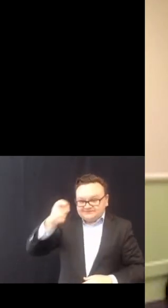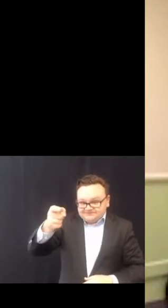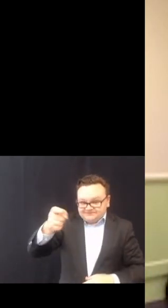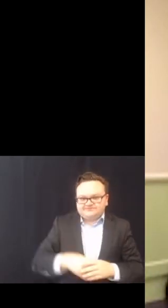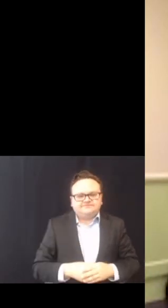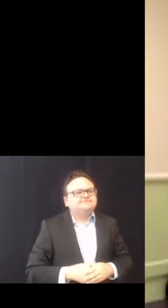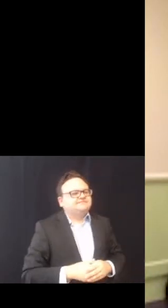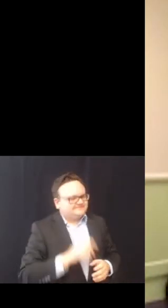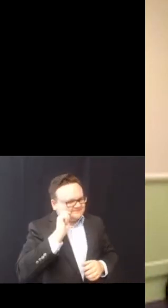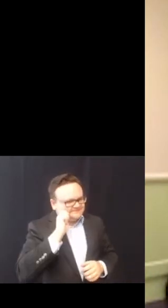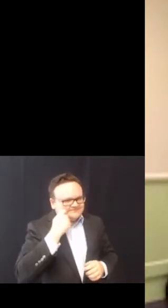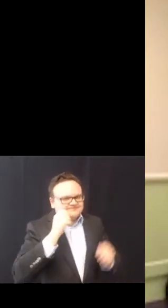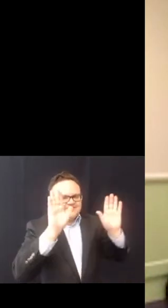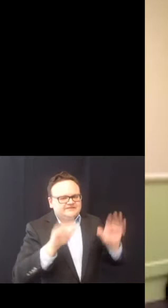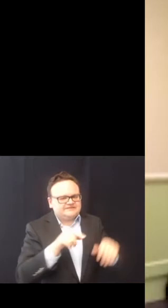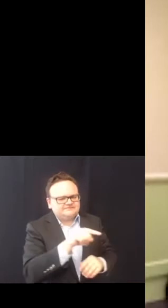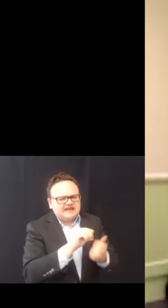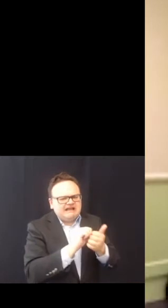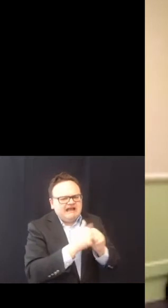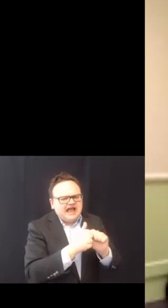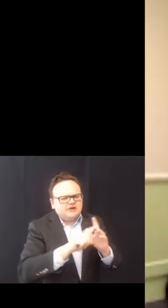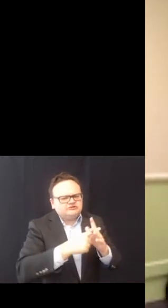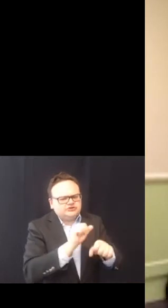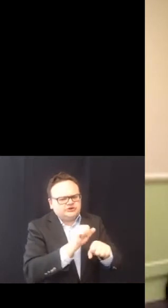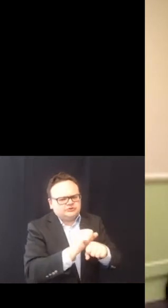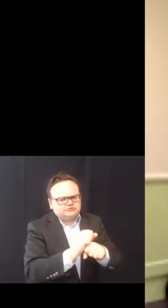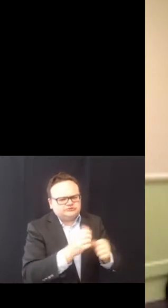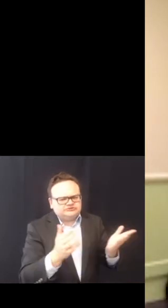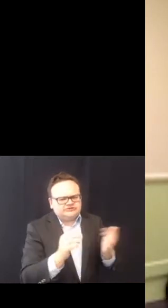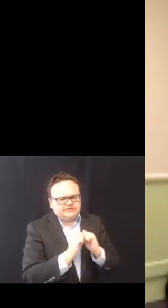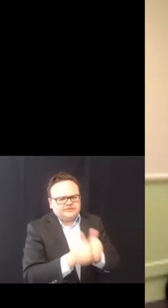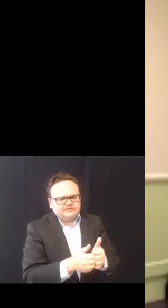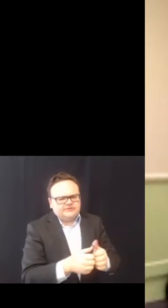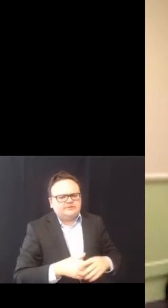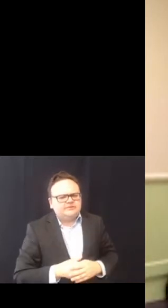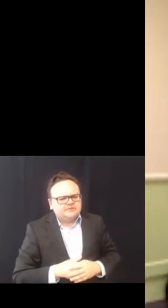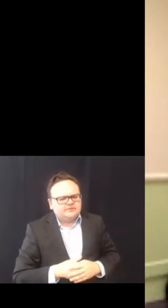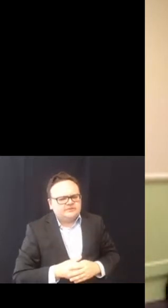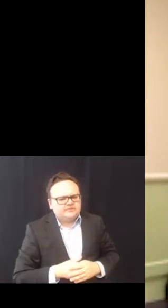Awesome. So how did you get this job? I